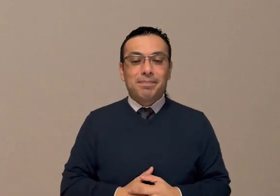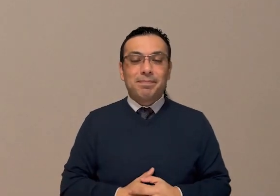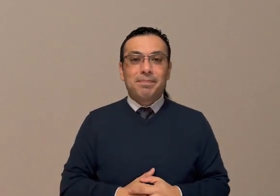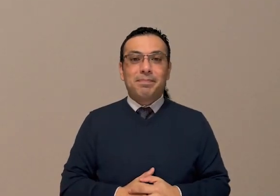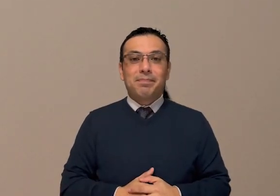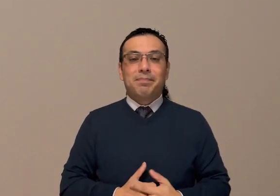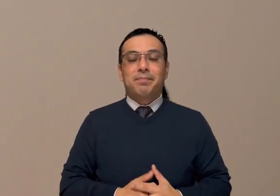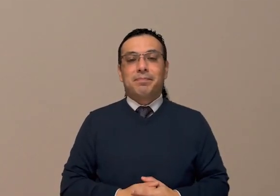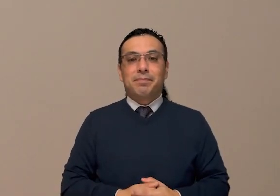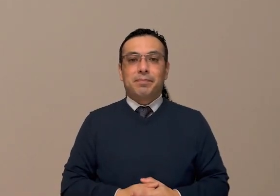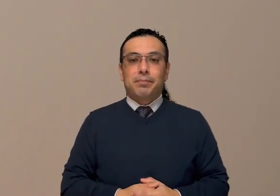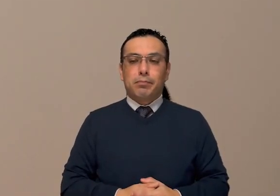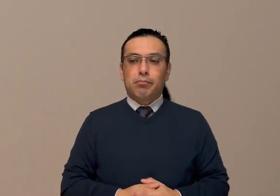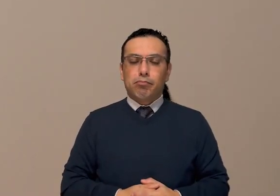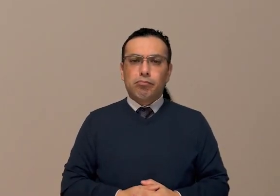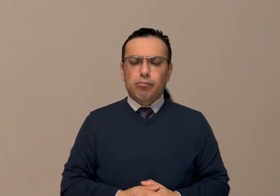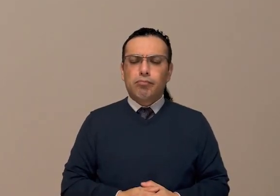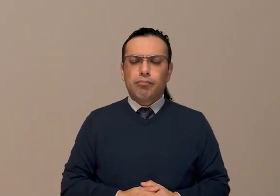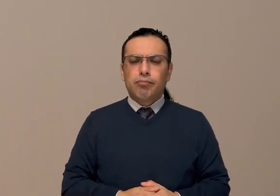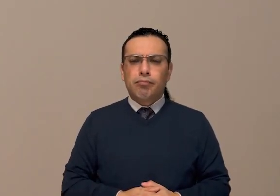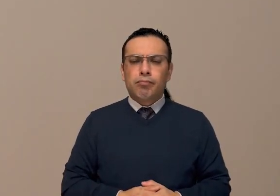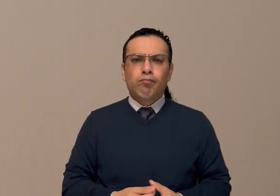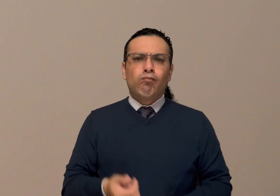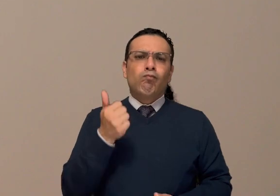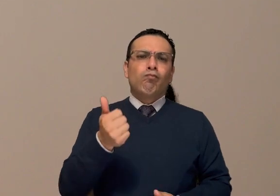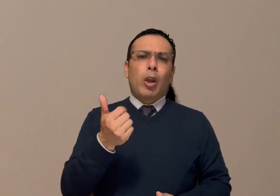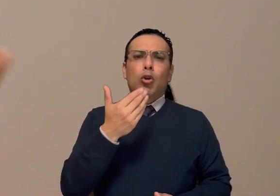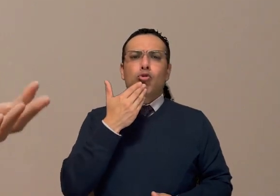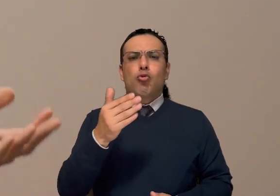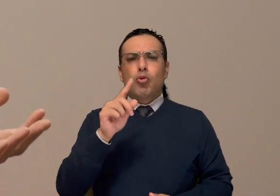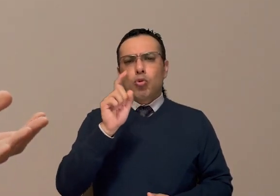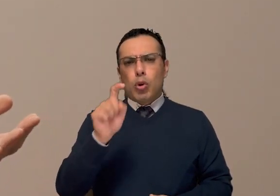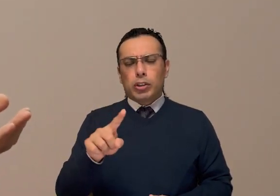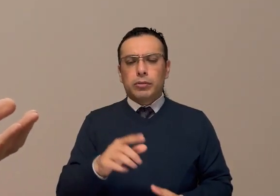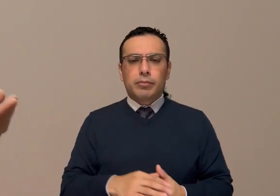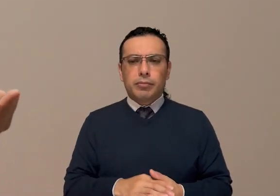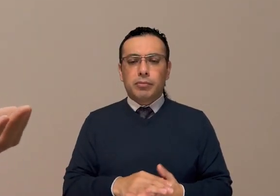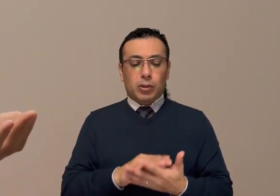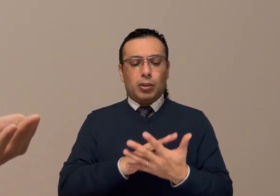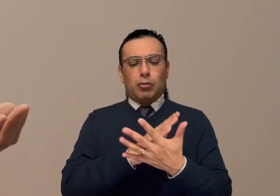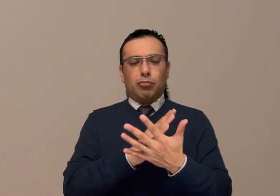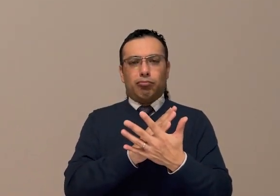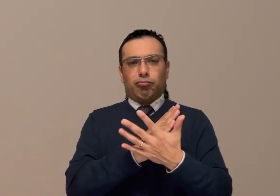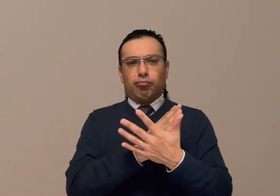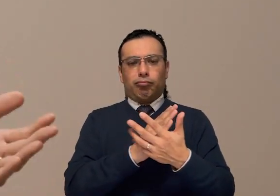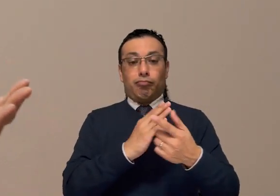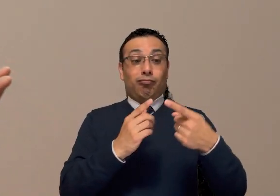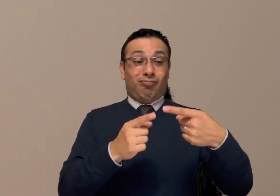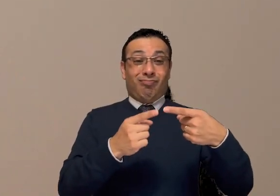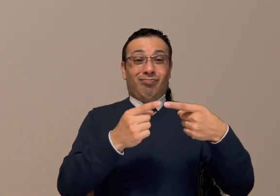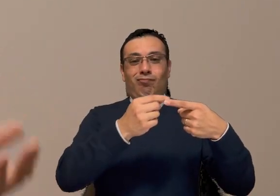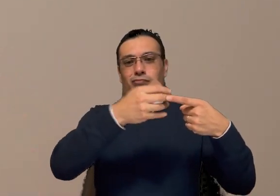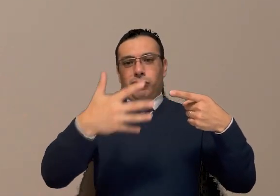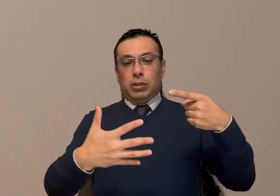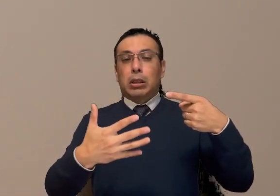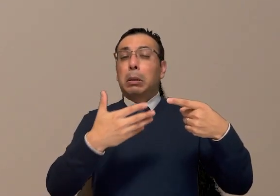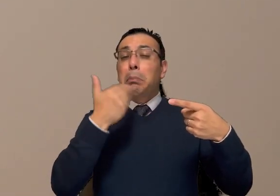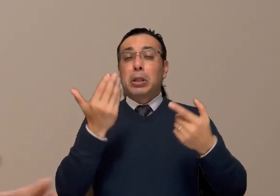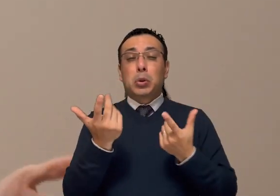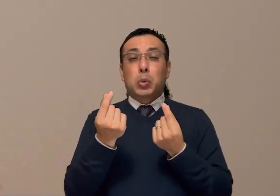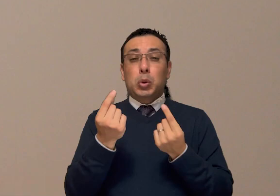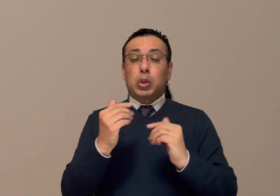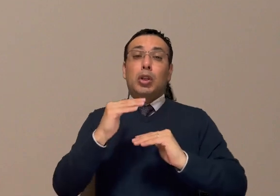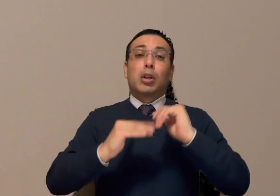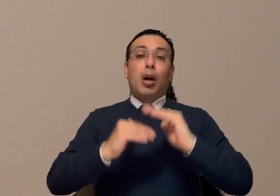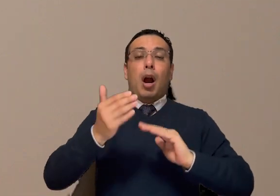So there's a few parts to that. So I think the best way to find that information is in our construction operations plan, which is also public and has a lot of detailed environmental surveys